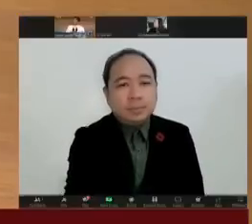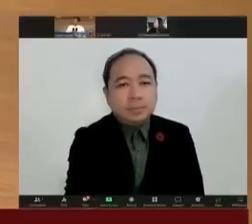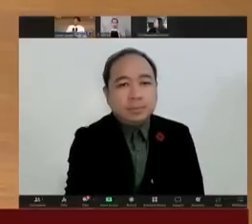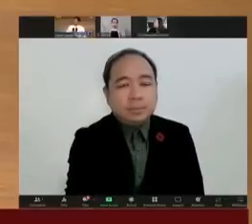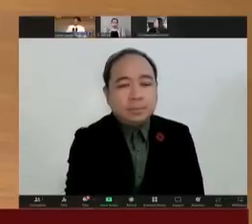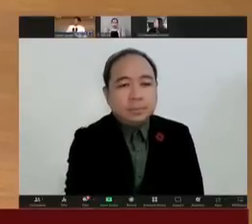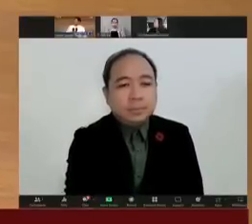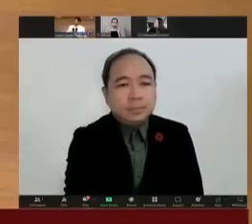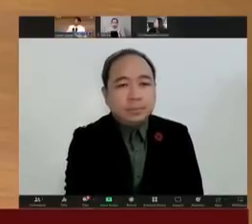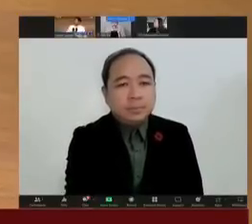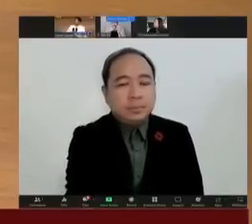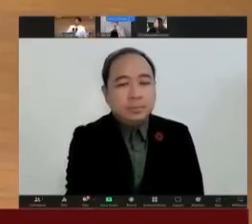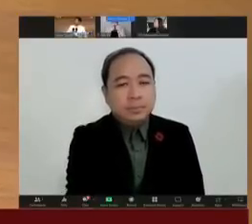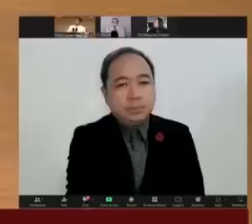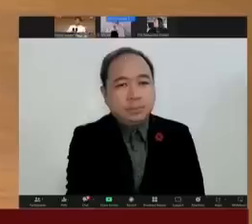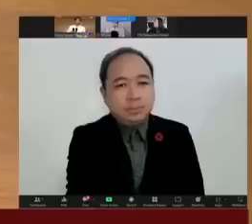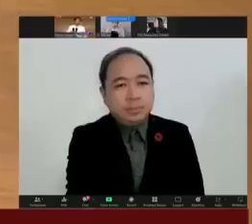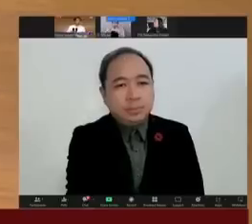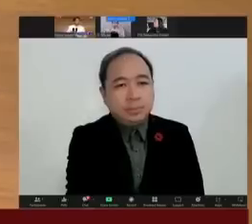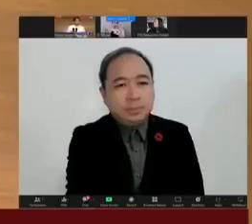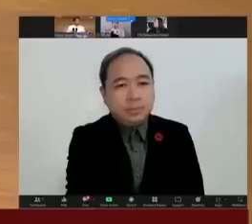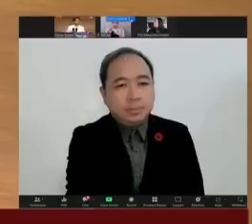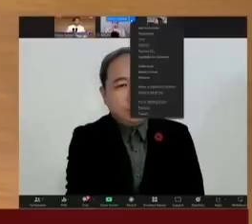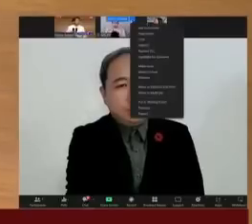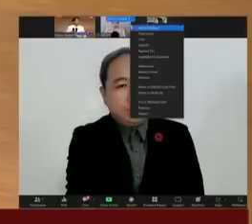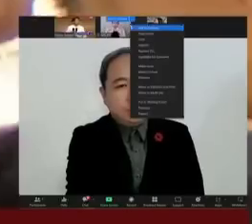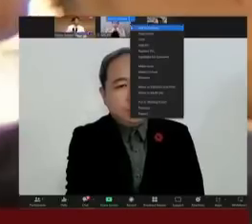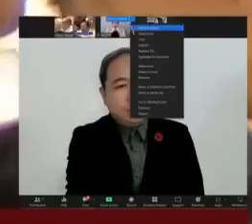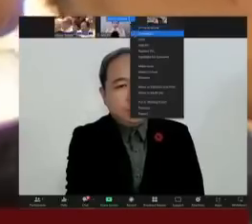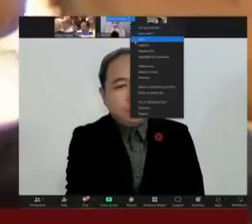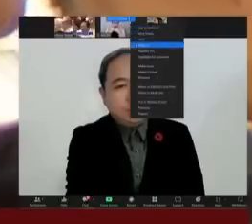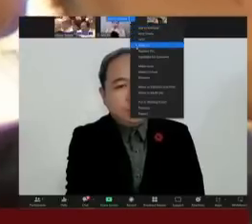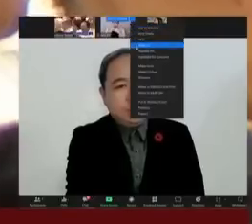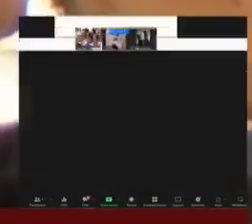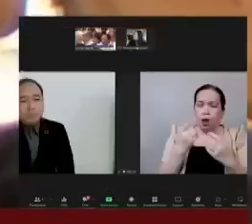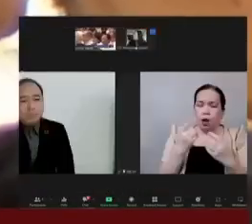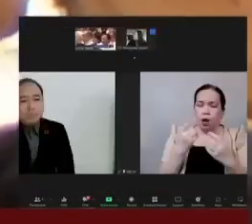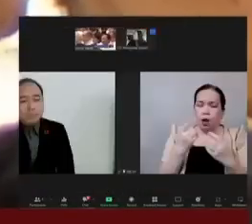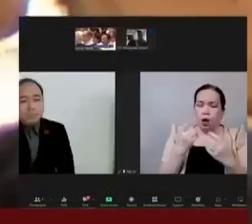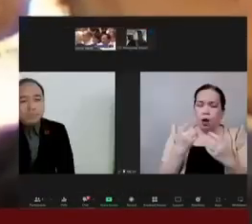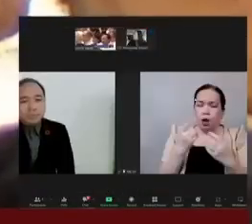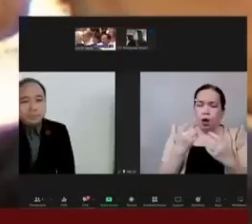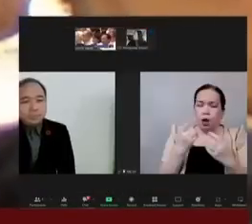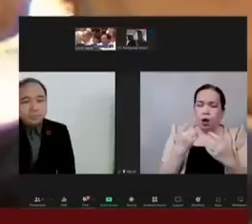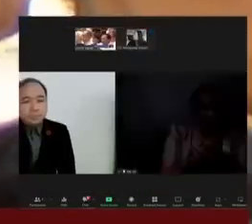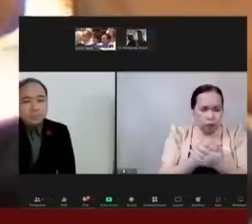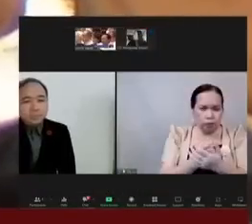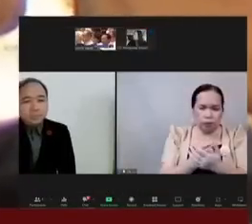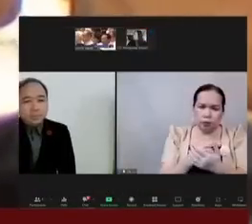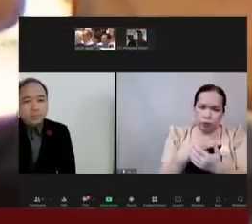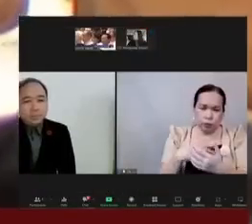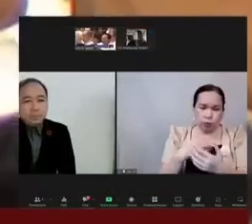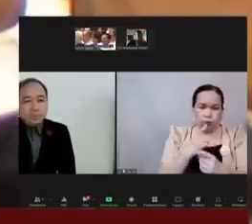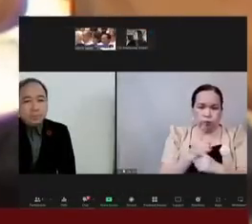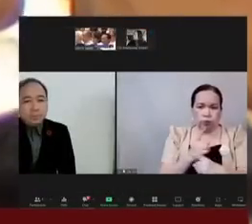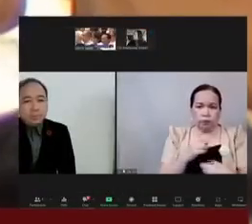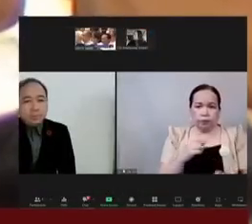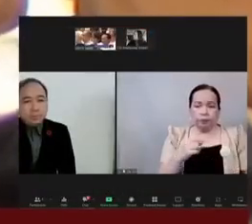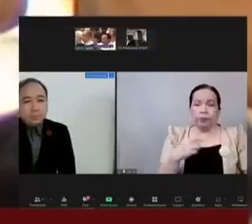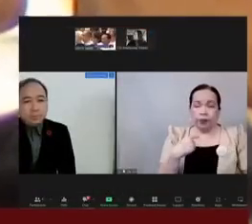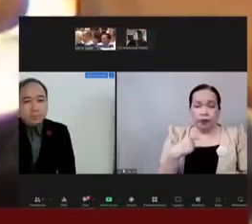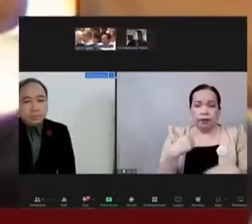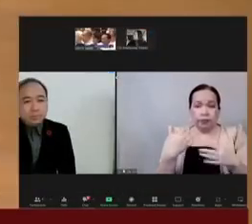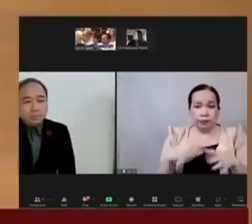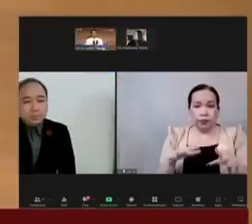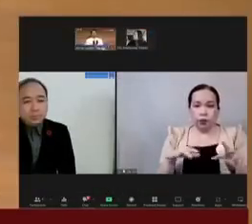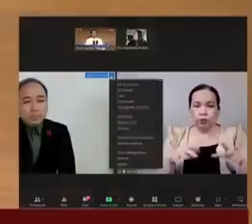value to the environment, to the ecology, and the economy is incalculable. We have adopted the concept